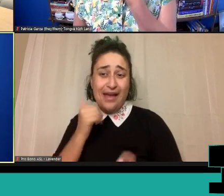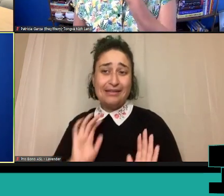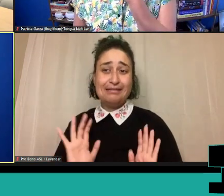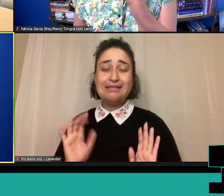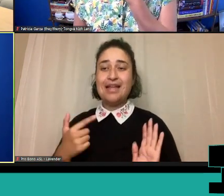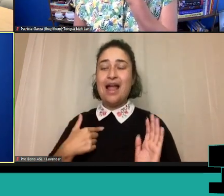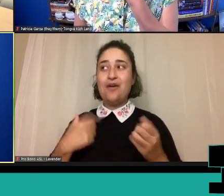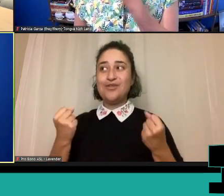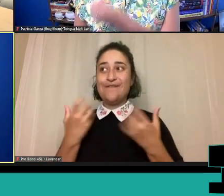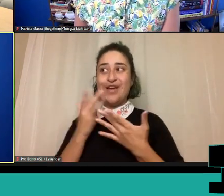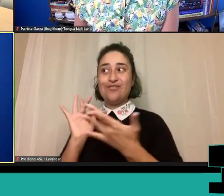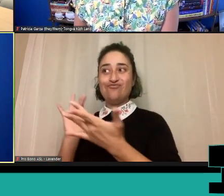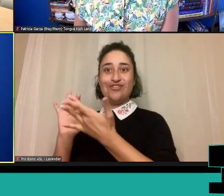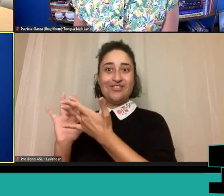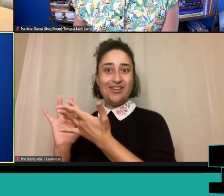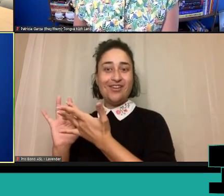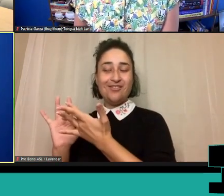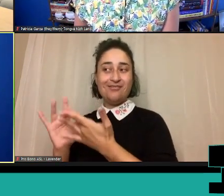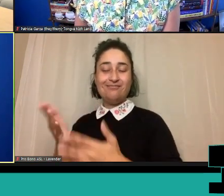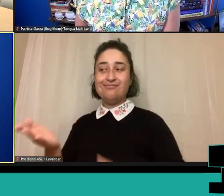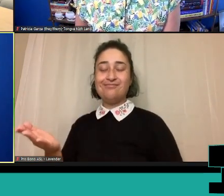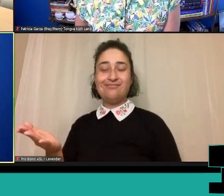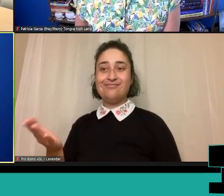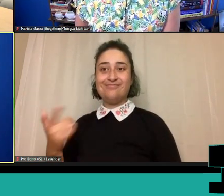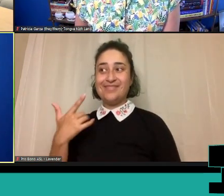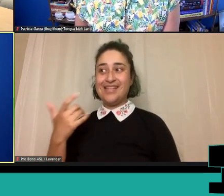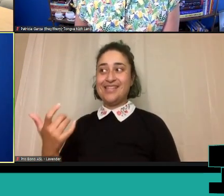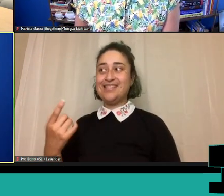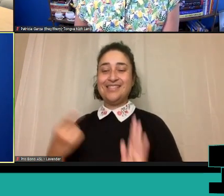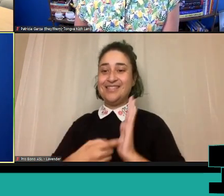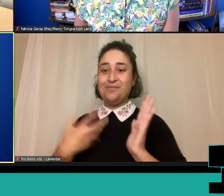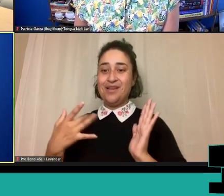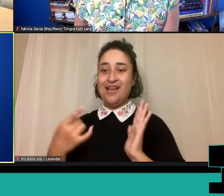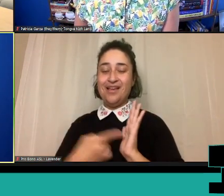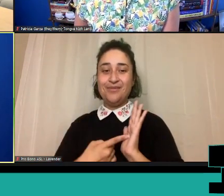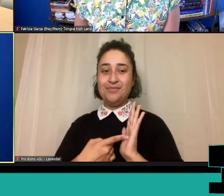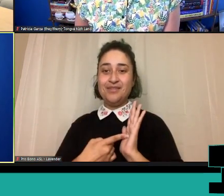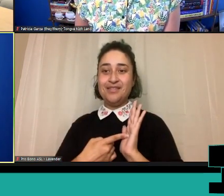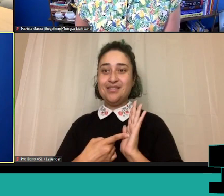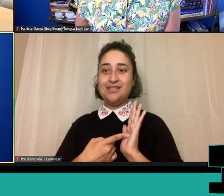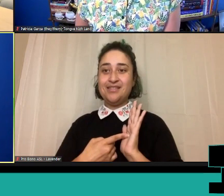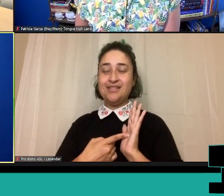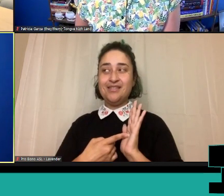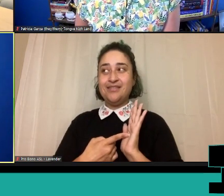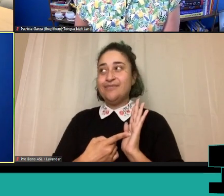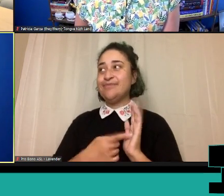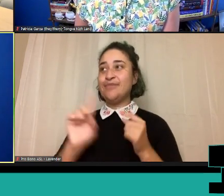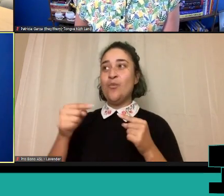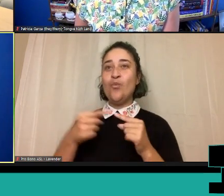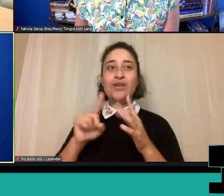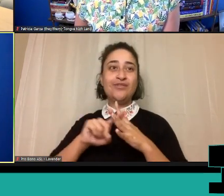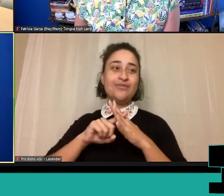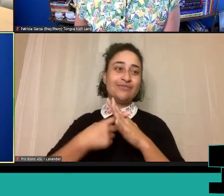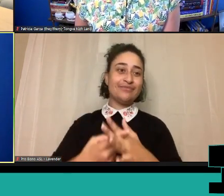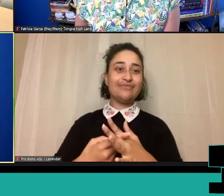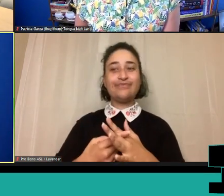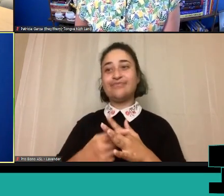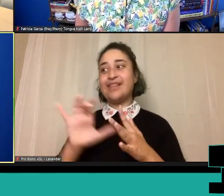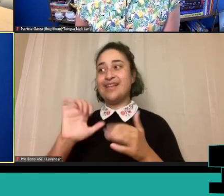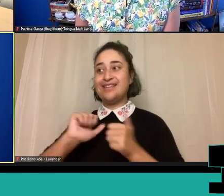afraid to reach out because sometimes, you know, when you're starting out and you're green, that's how you